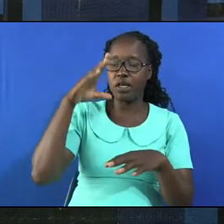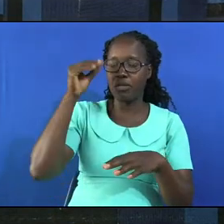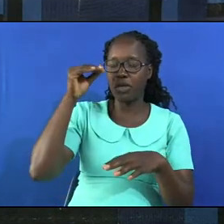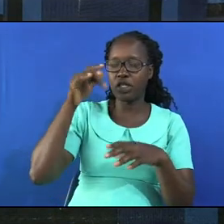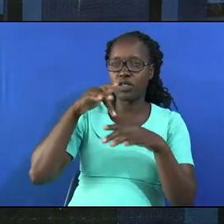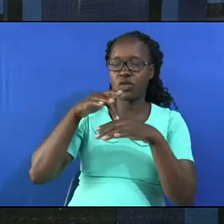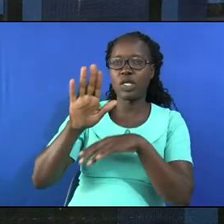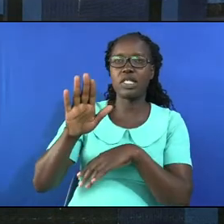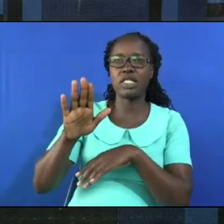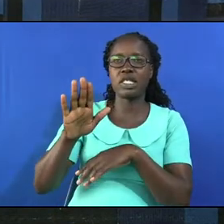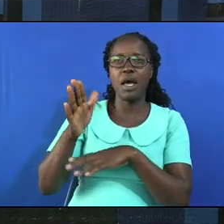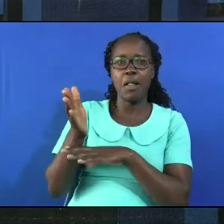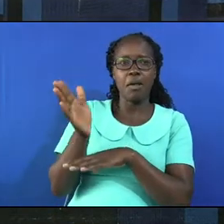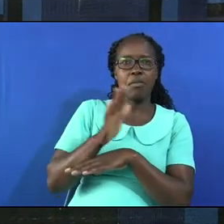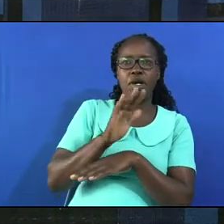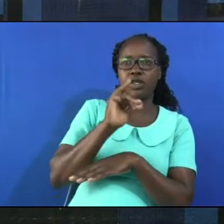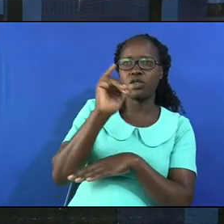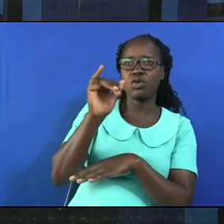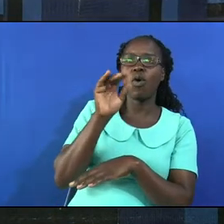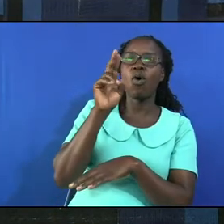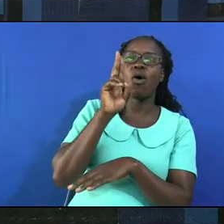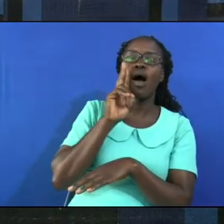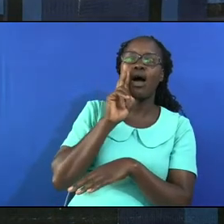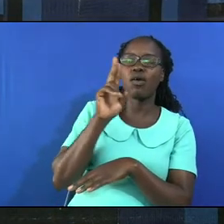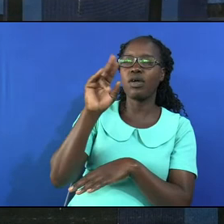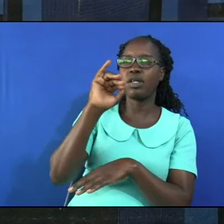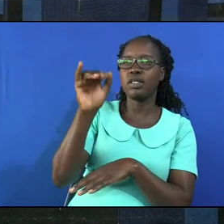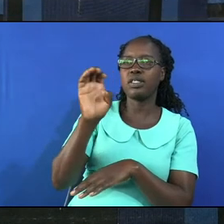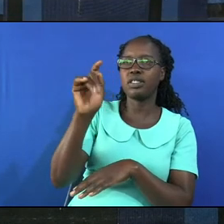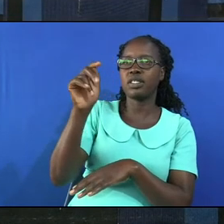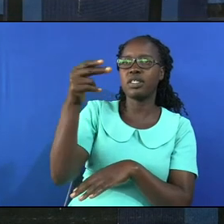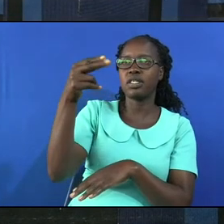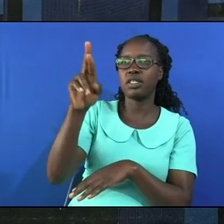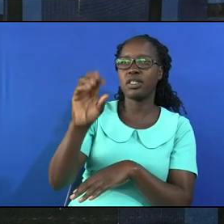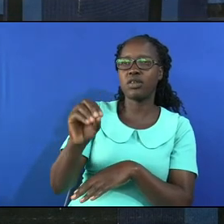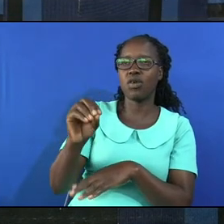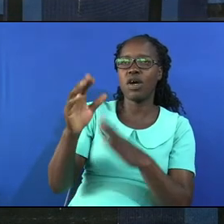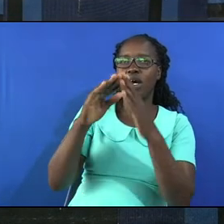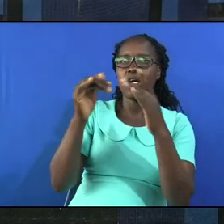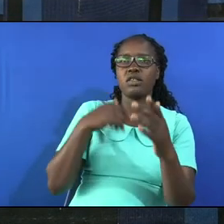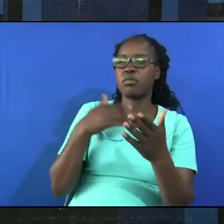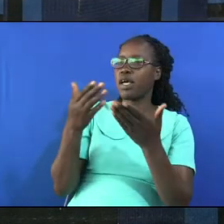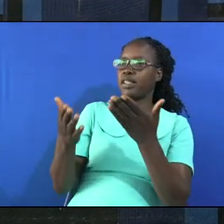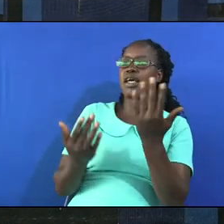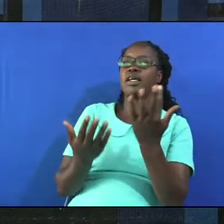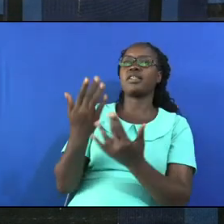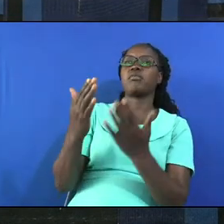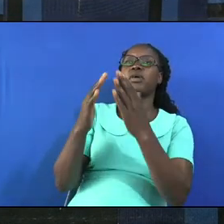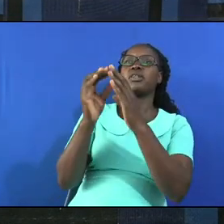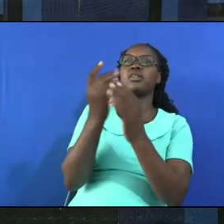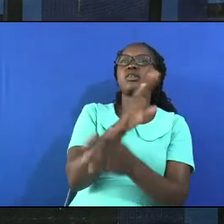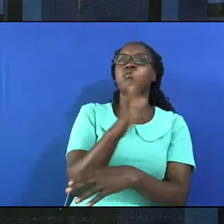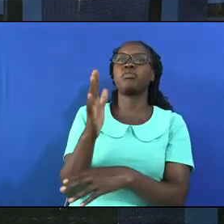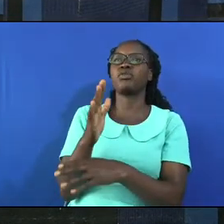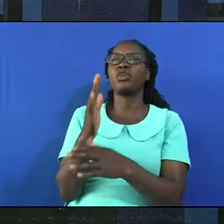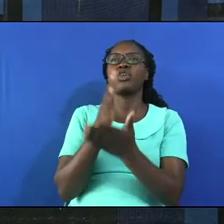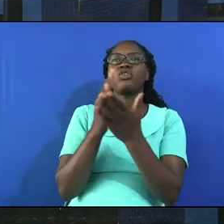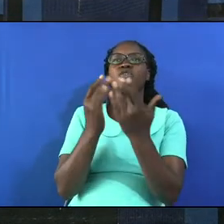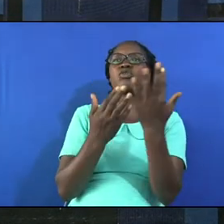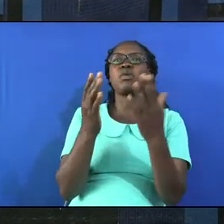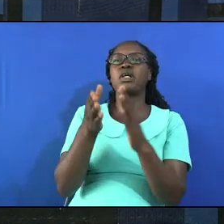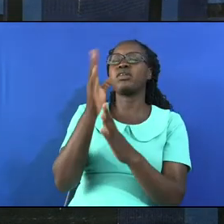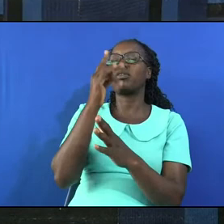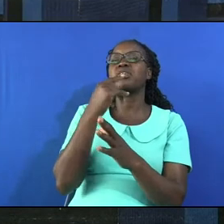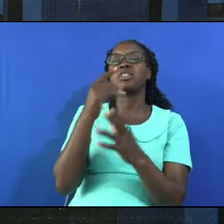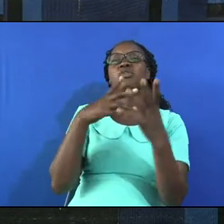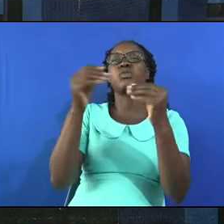went back to Jethro's house, can you imagine the story he gave? That I was there and there was a burning bush that didn't really burn and God